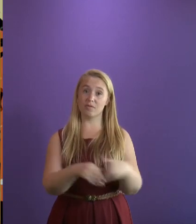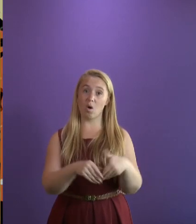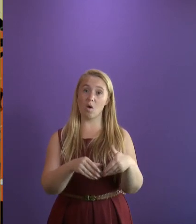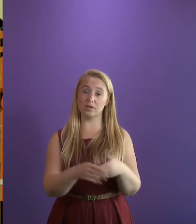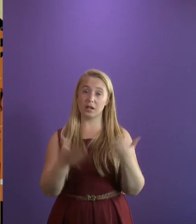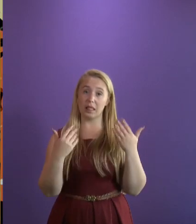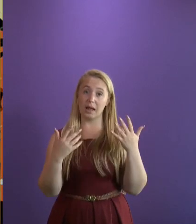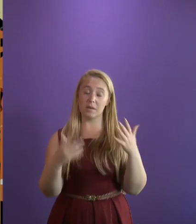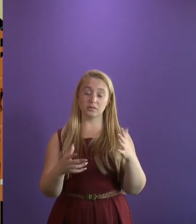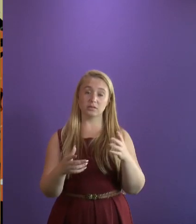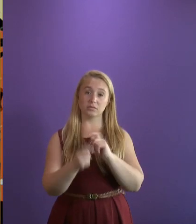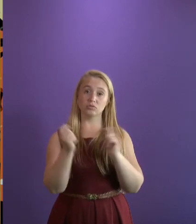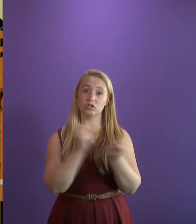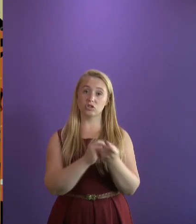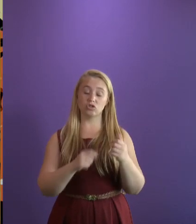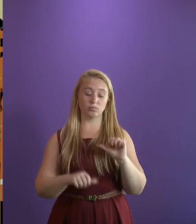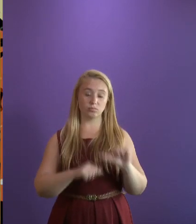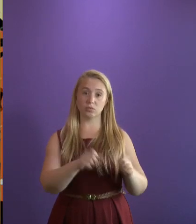what they believe in.